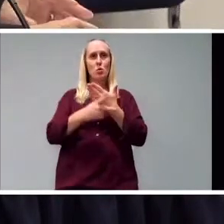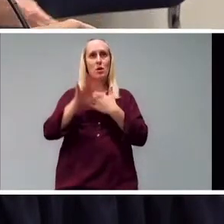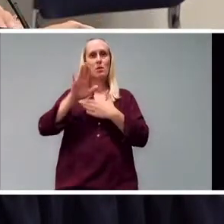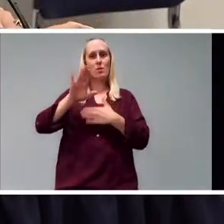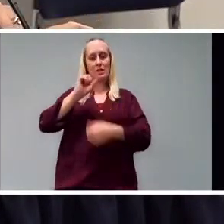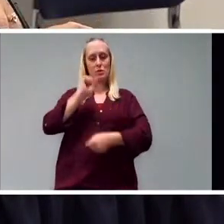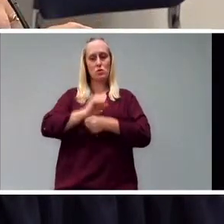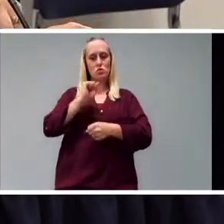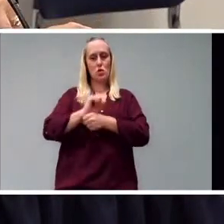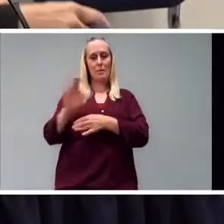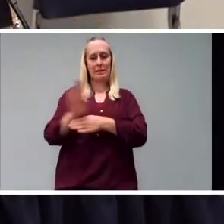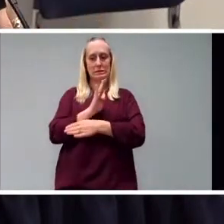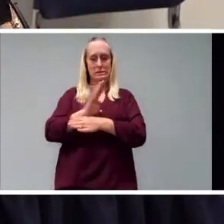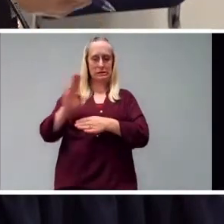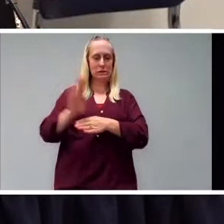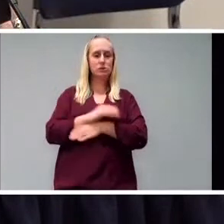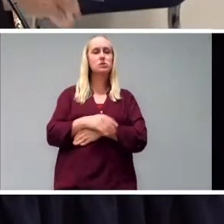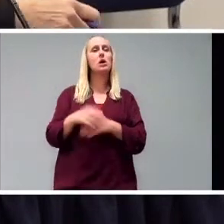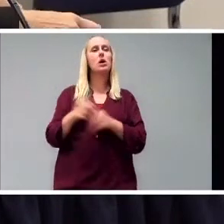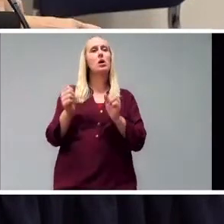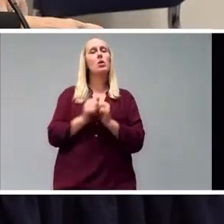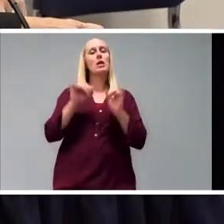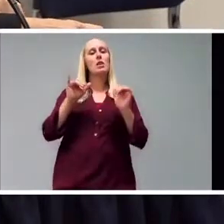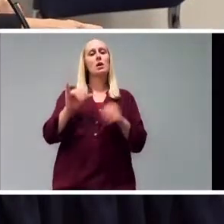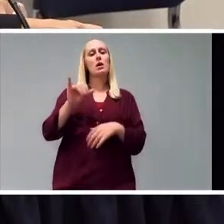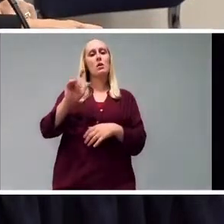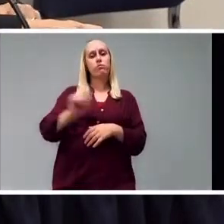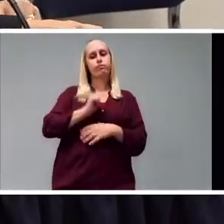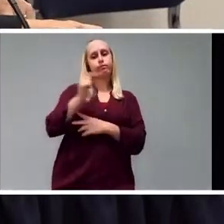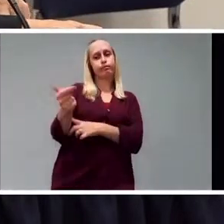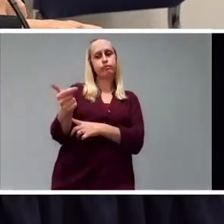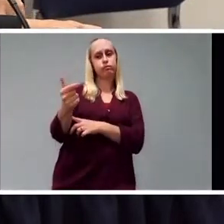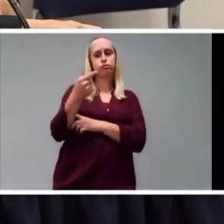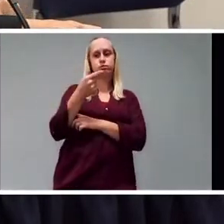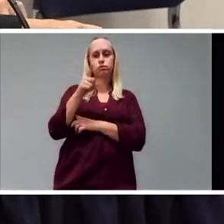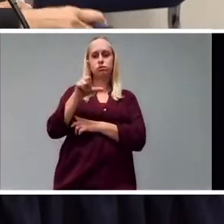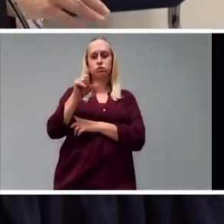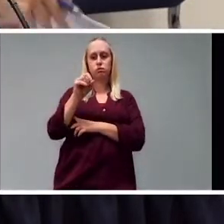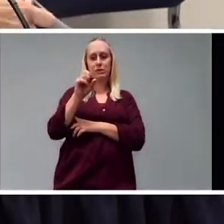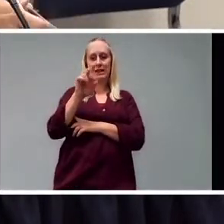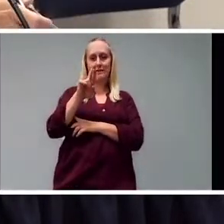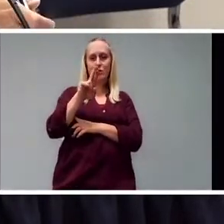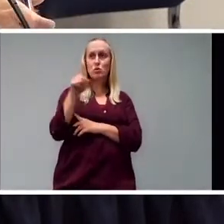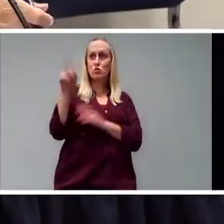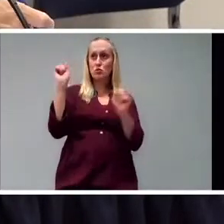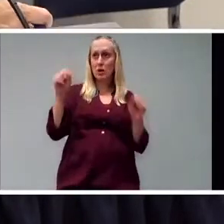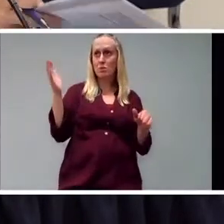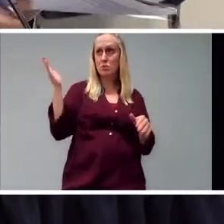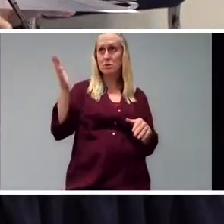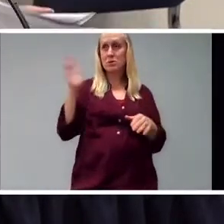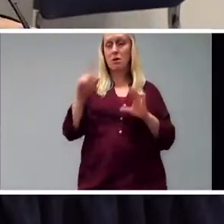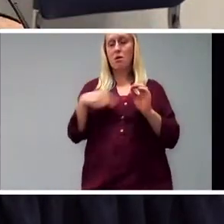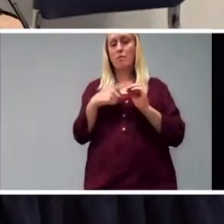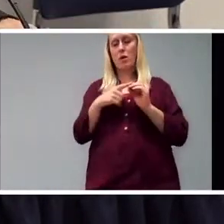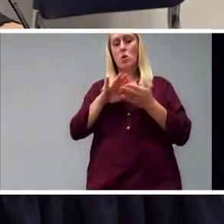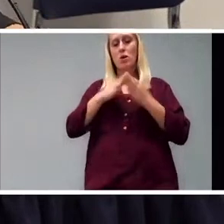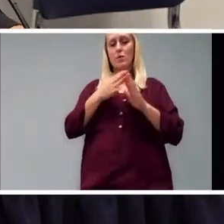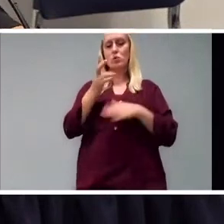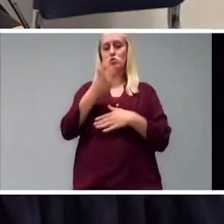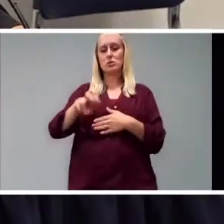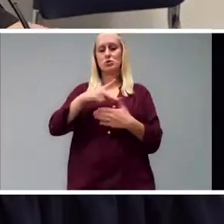a business. So with that, Director Glover, I'm going to let you present about our community transition programs.